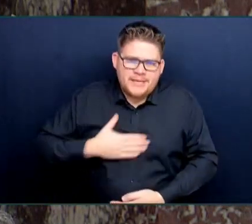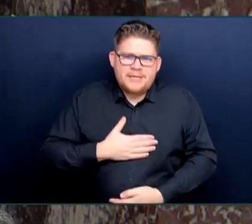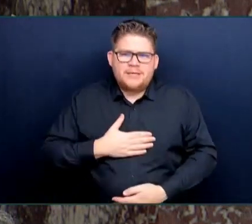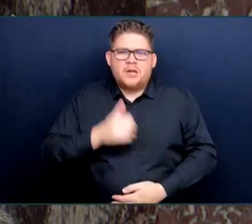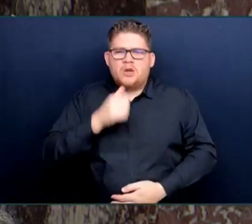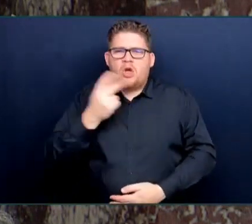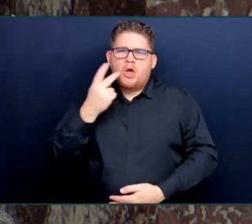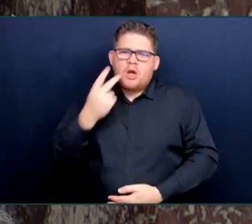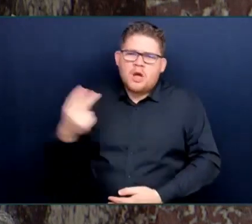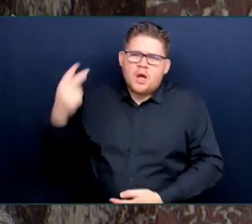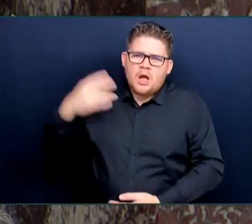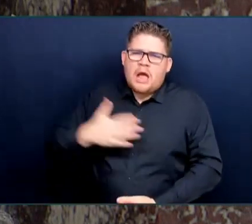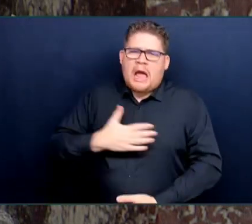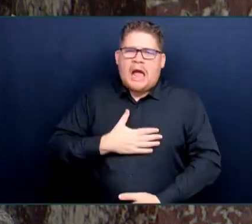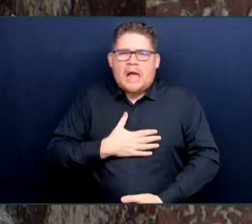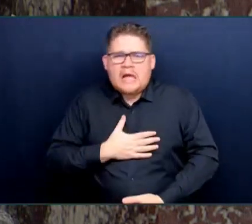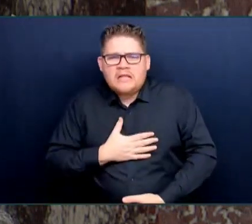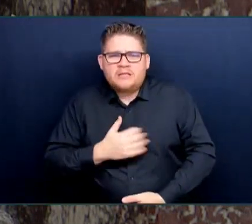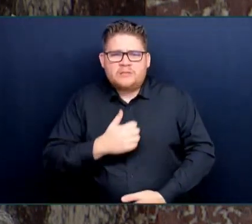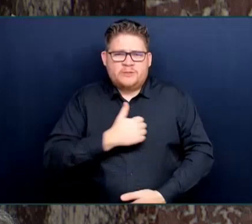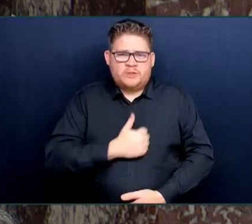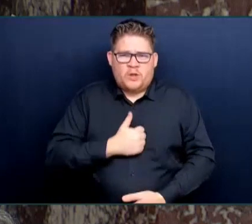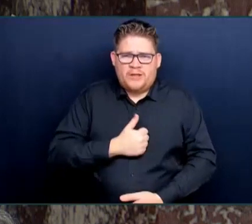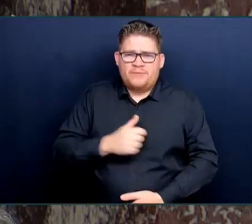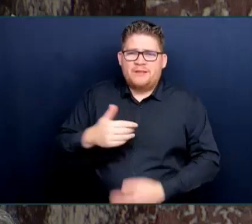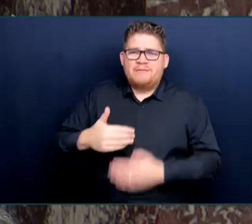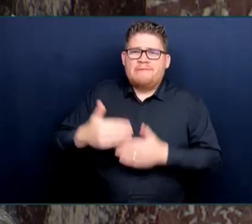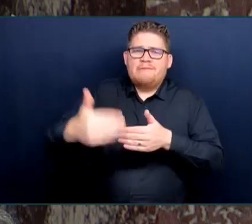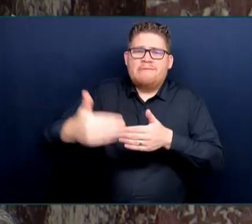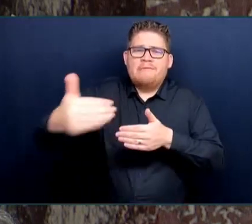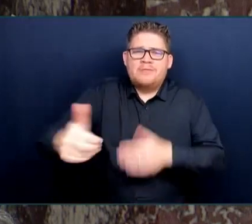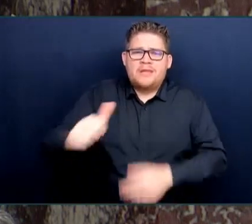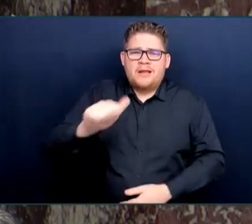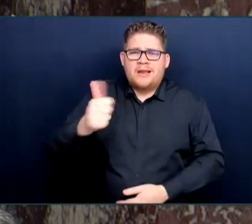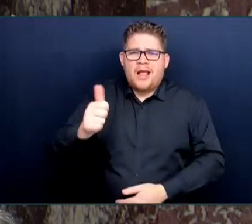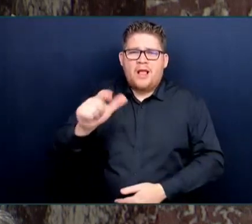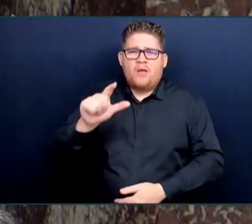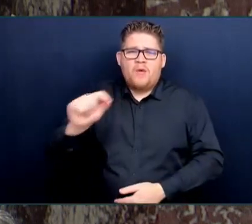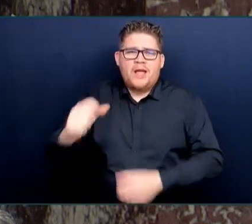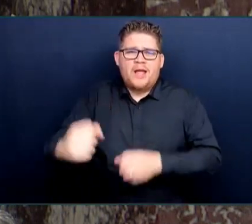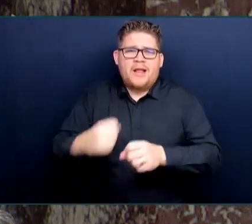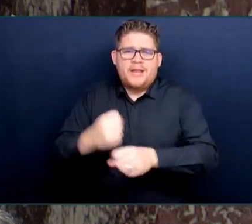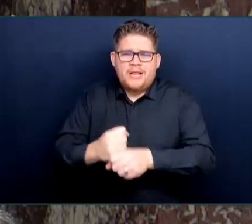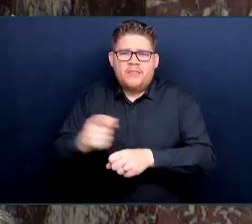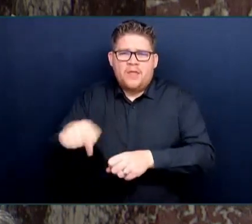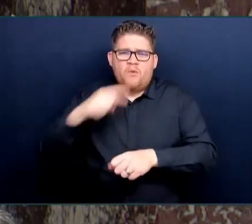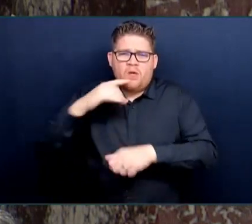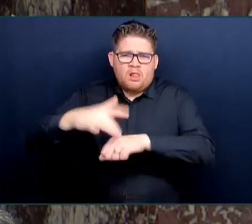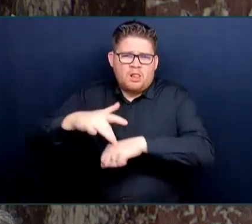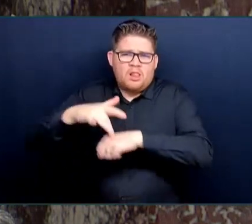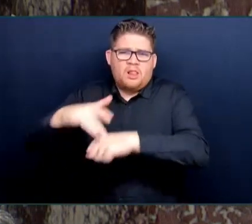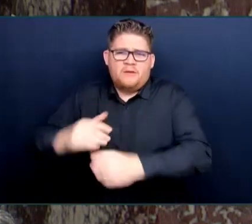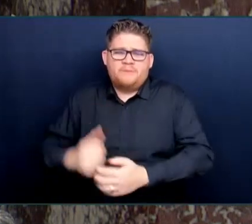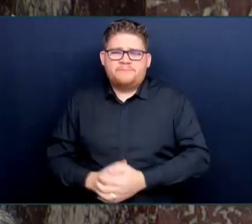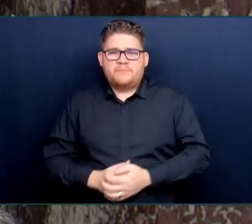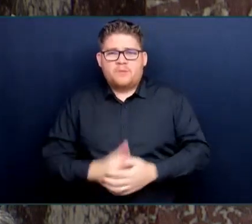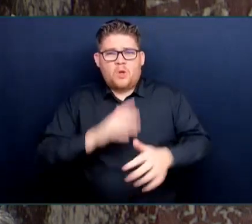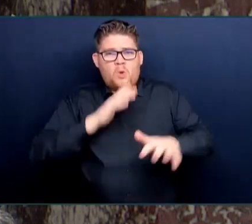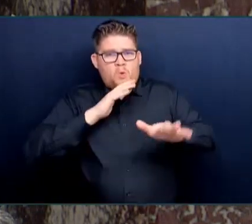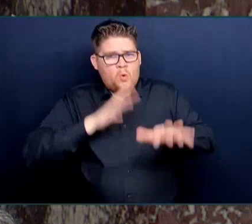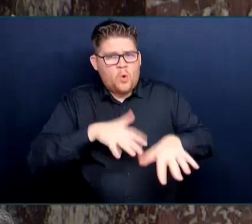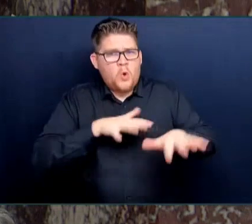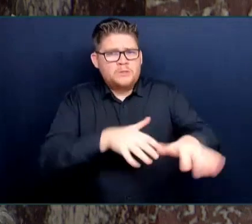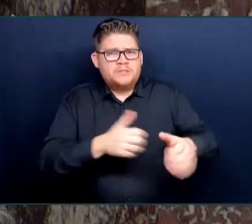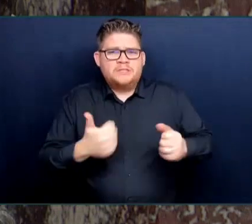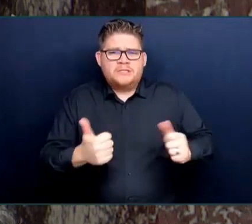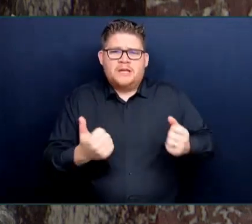decades. The ocean still produces a bounty, and we have a responsibility to ensure that the fishers and their